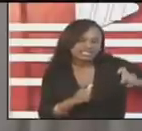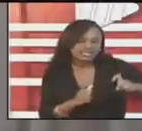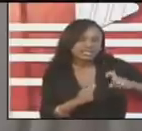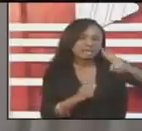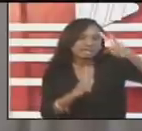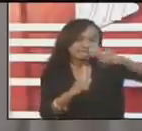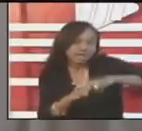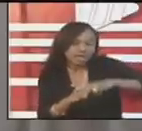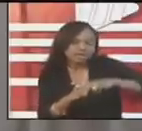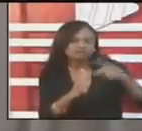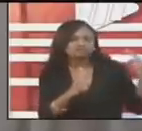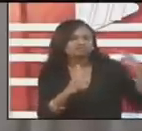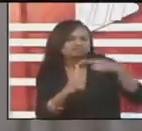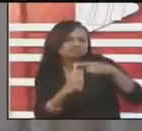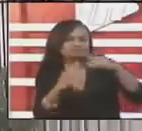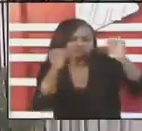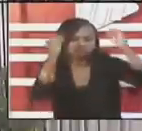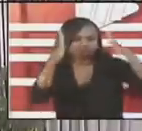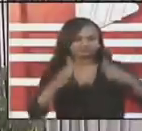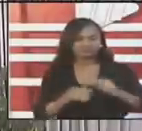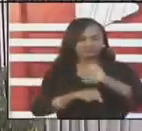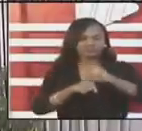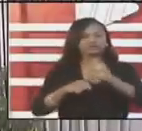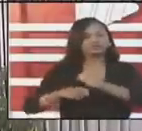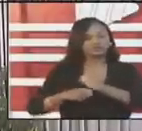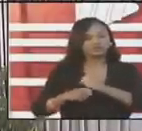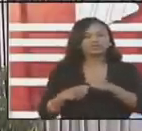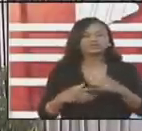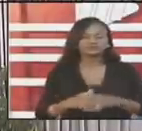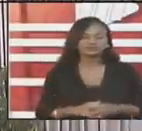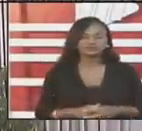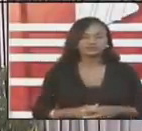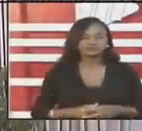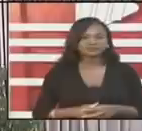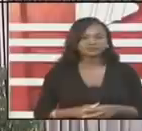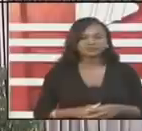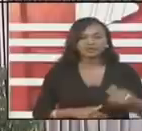Security. Okay. AZP News?